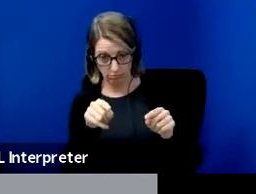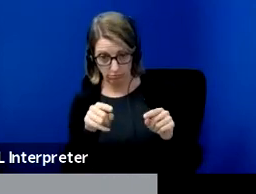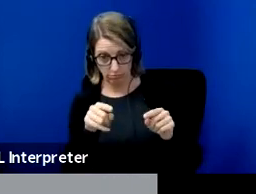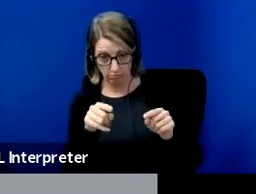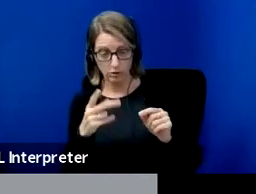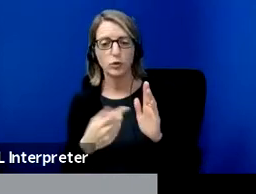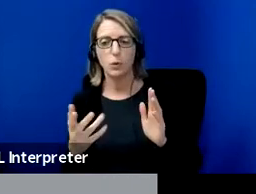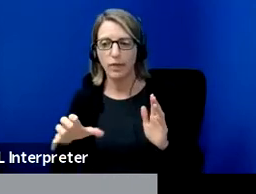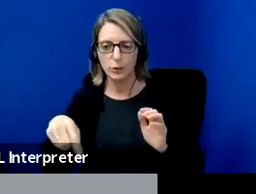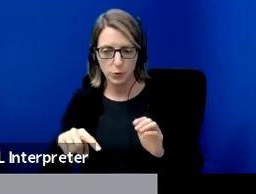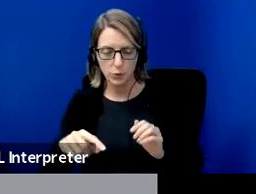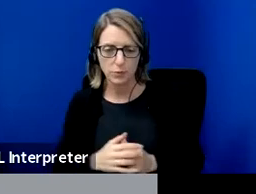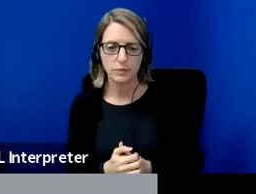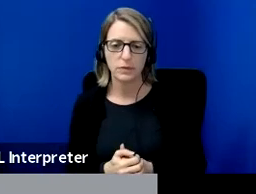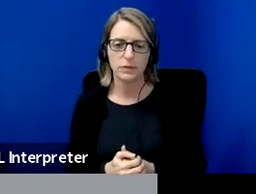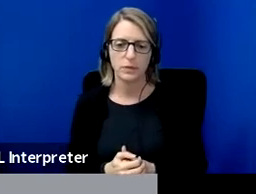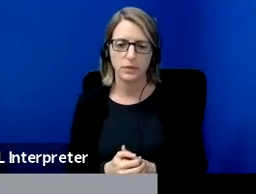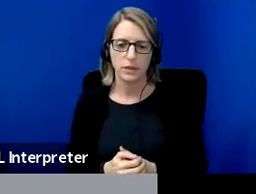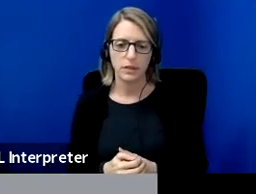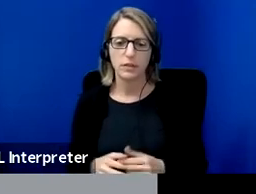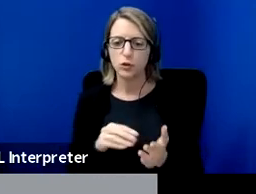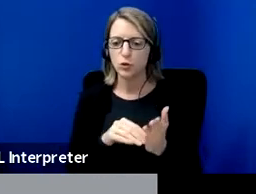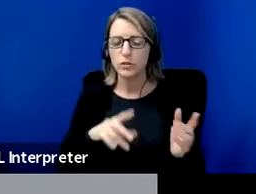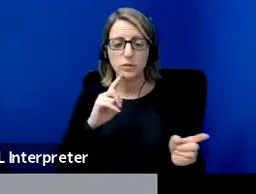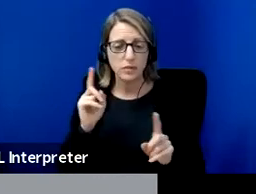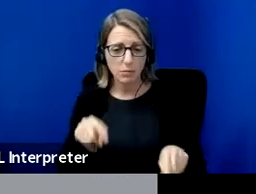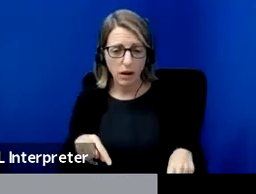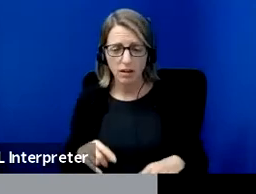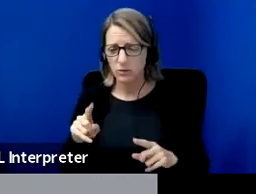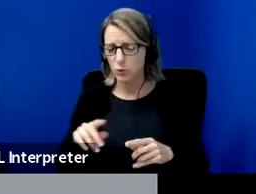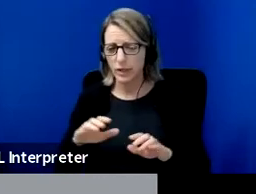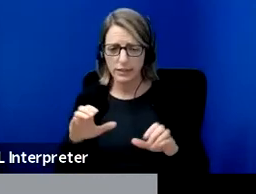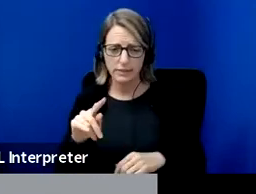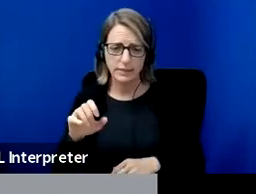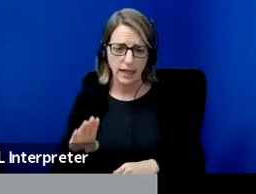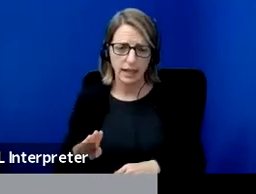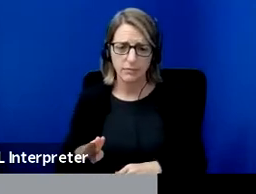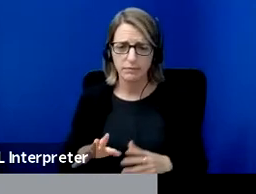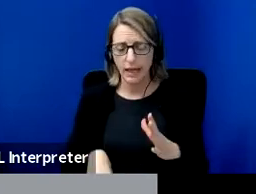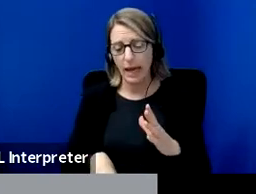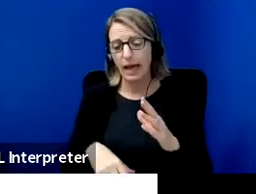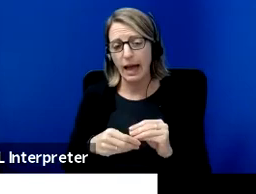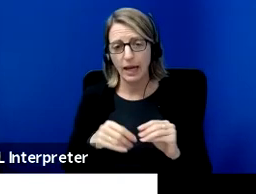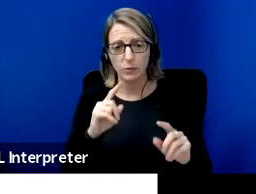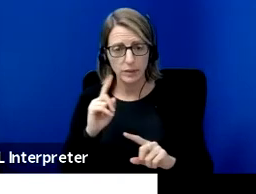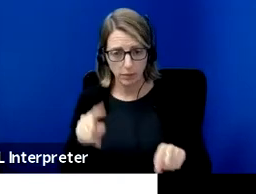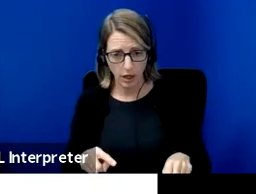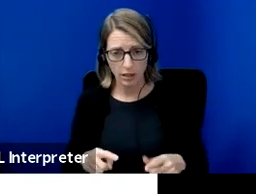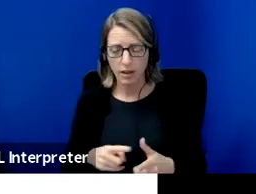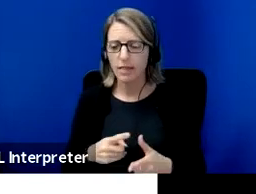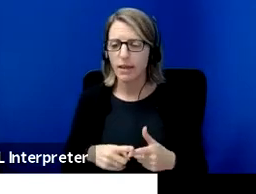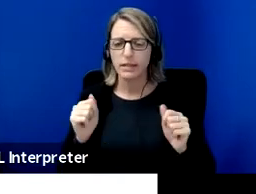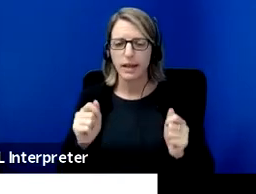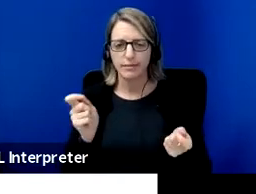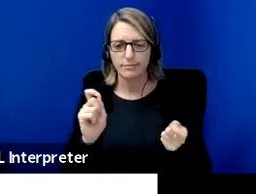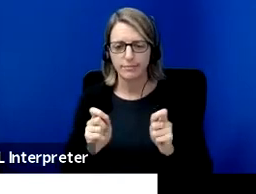sign in, students respond. They go to their activities tab, they tap add respond, which then allows them to edit the